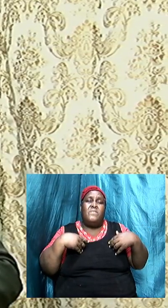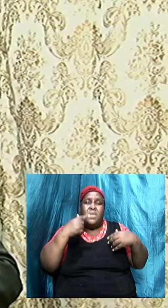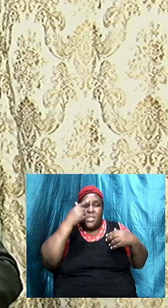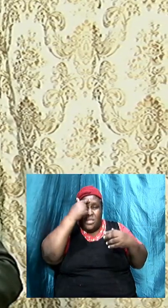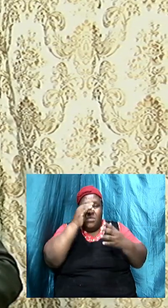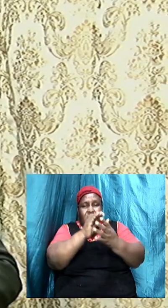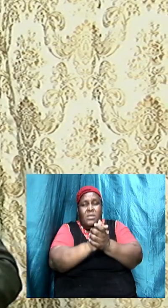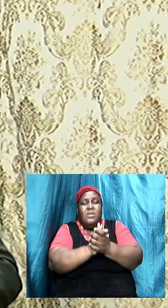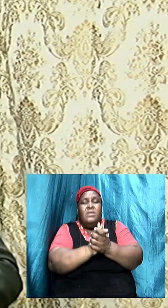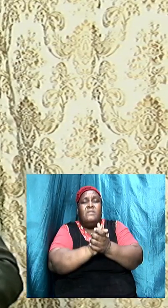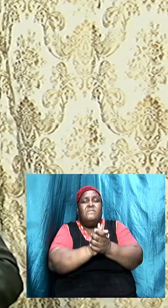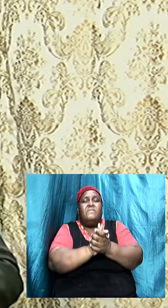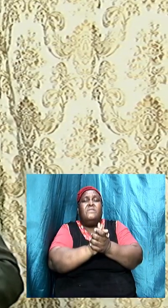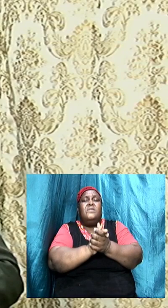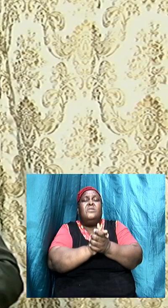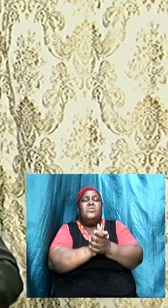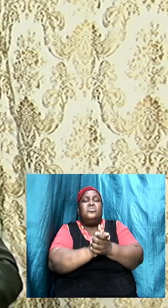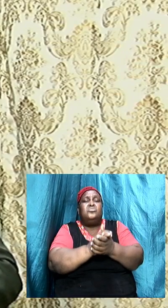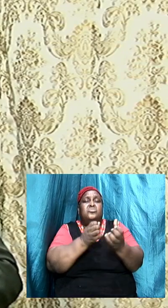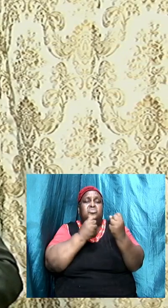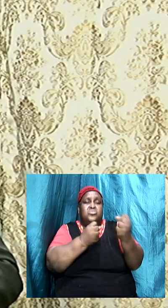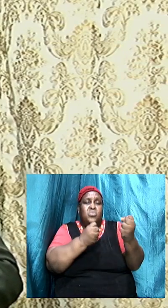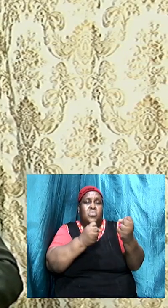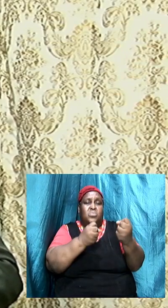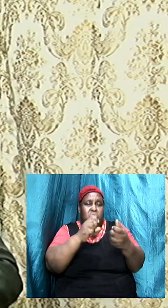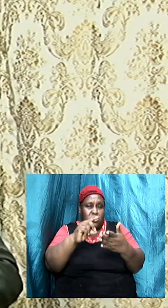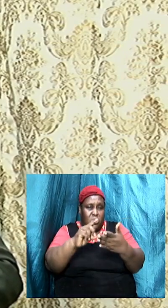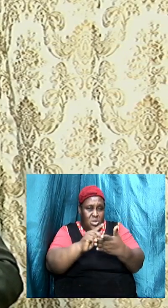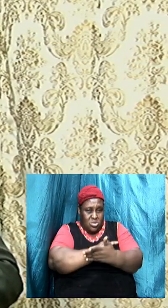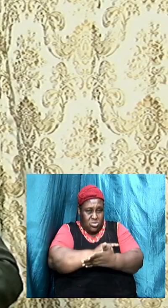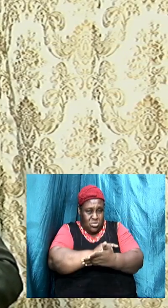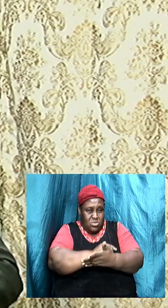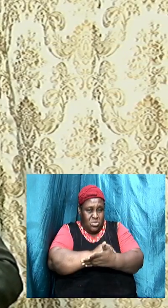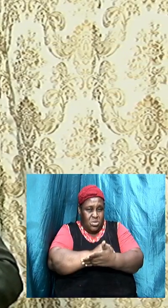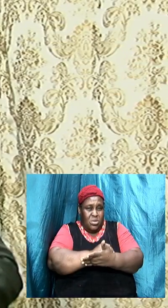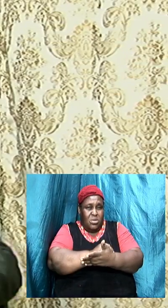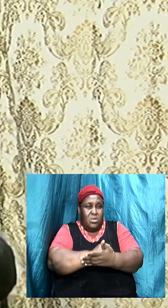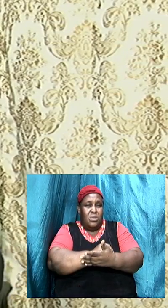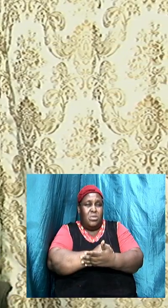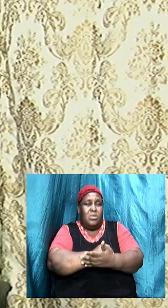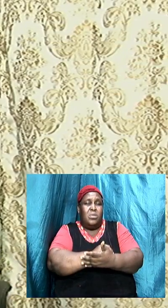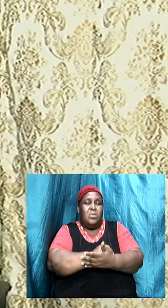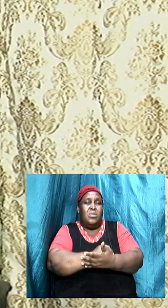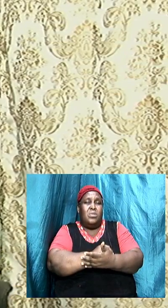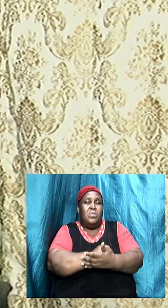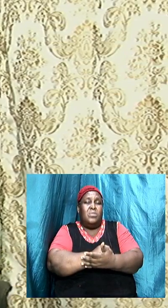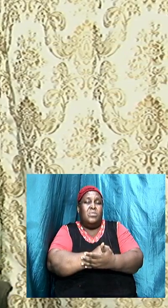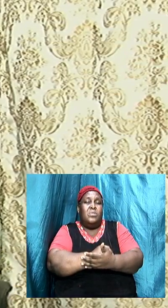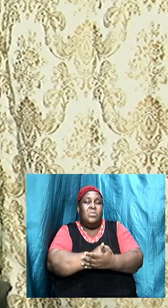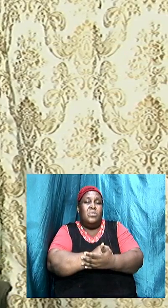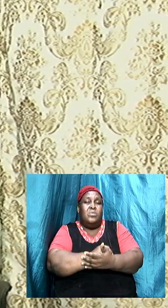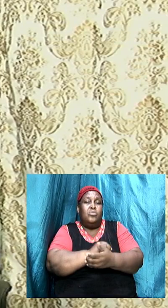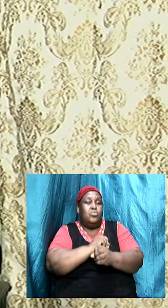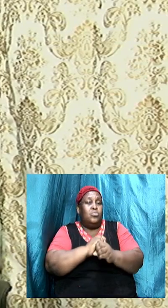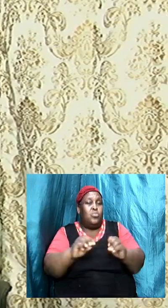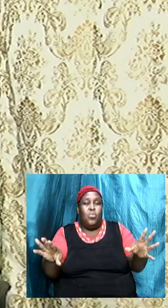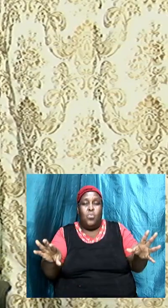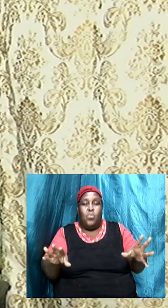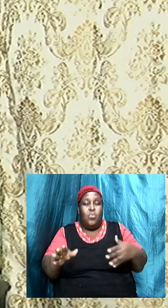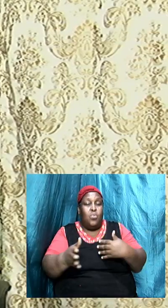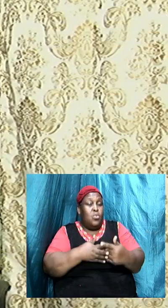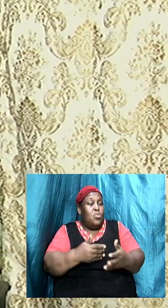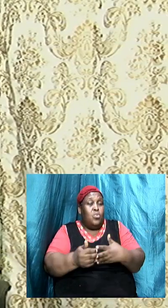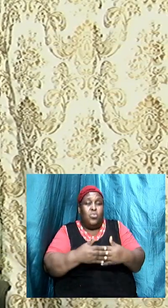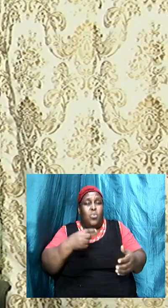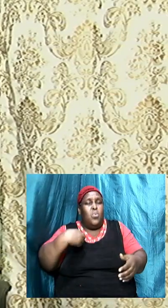Oh, glory to God. We have got to hold on to doctrine. The Bible says, Galatians, though we are